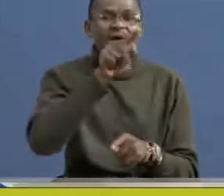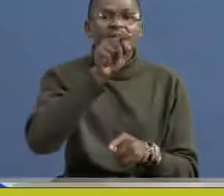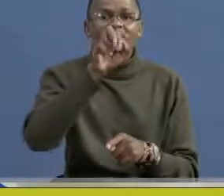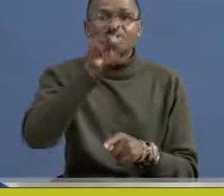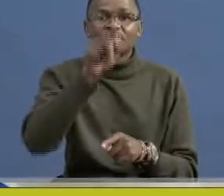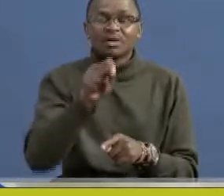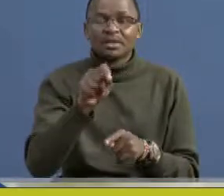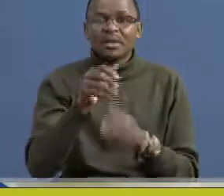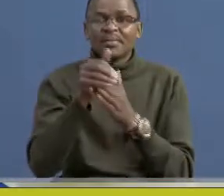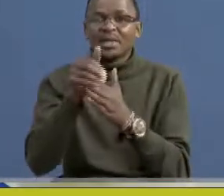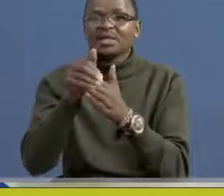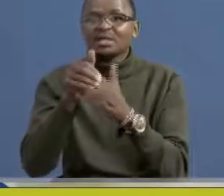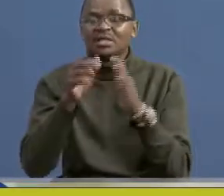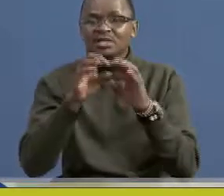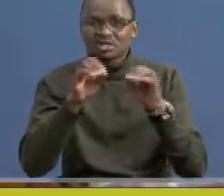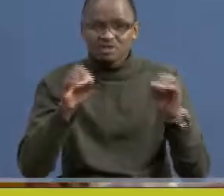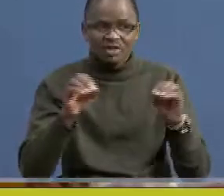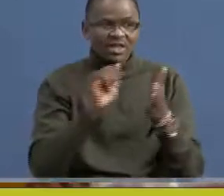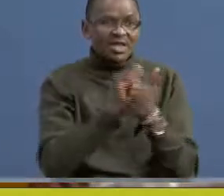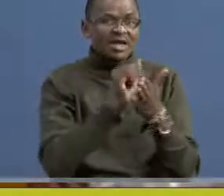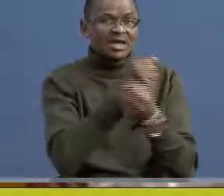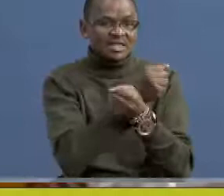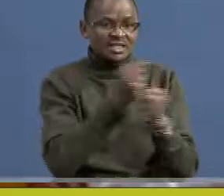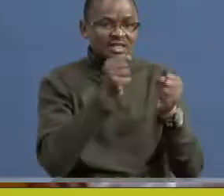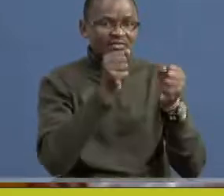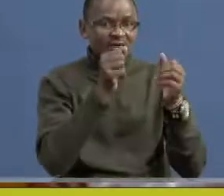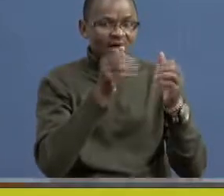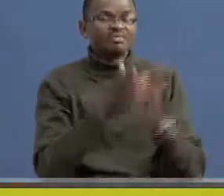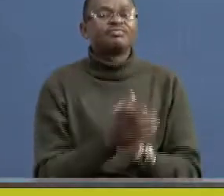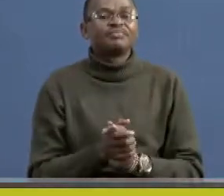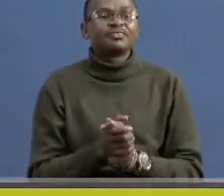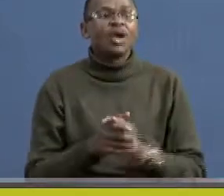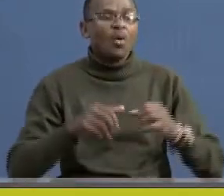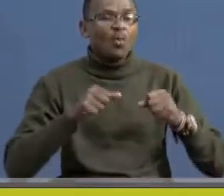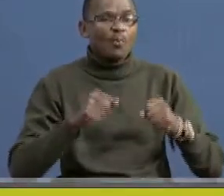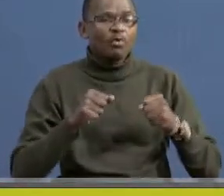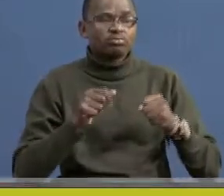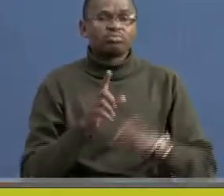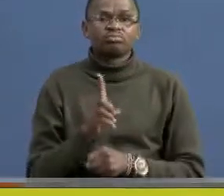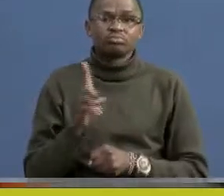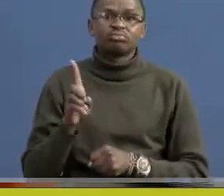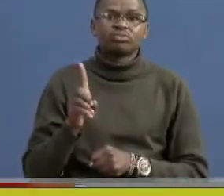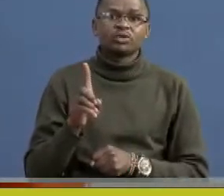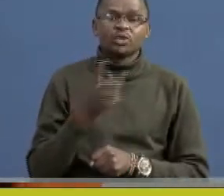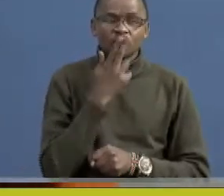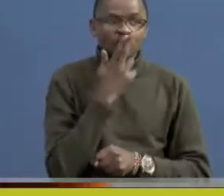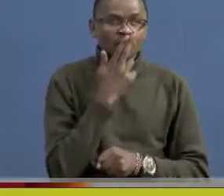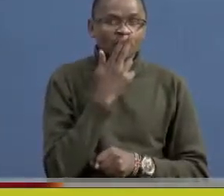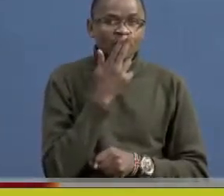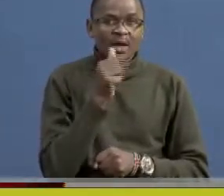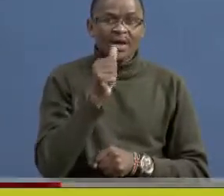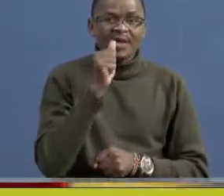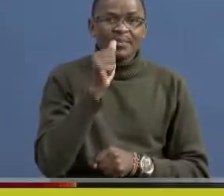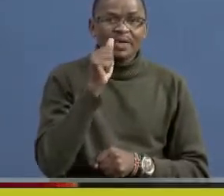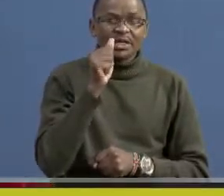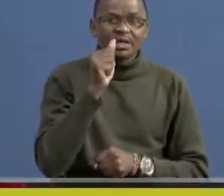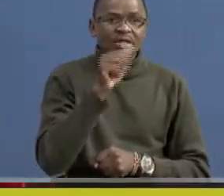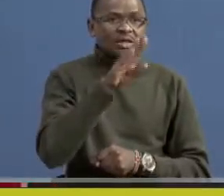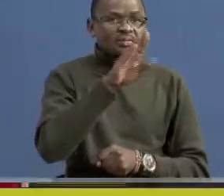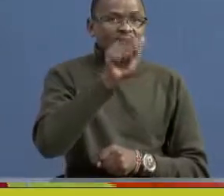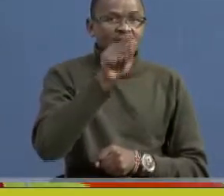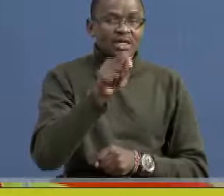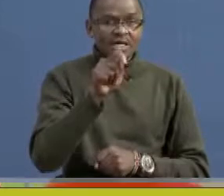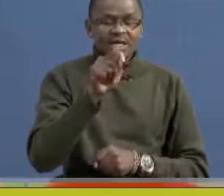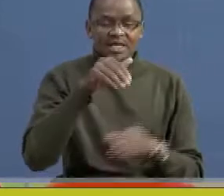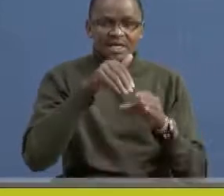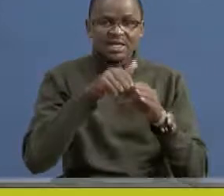the misleading information that it is safer. Kwa mara ya kwanza, mkurugenzi mkuu wa shirika la tumbaku la British American Tobacco BAT